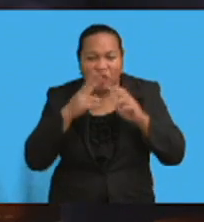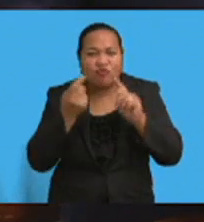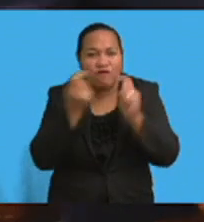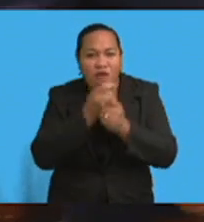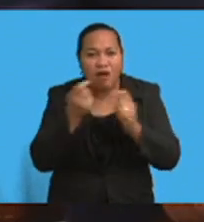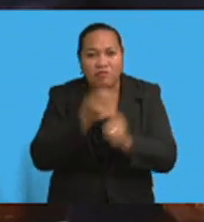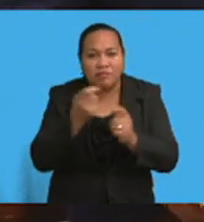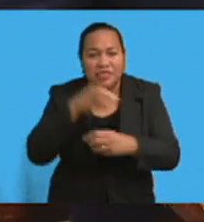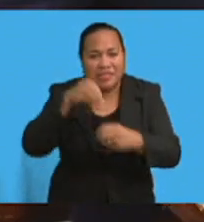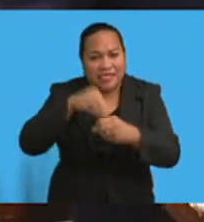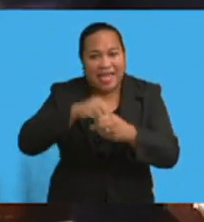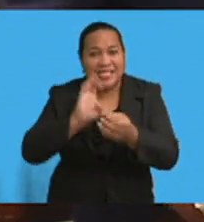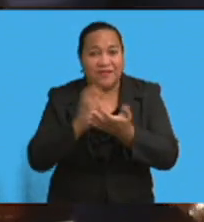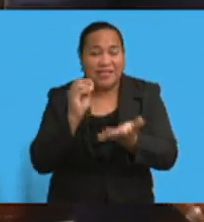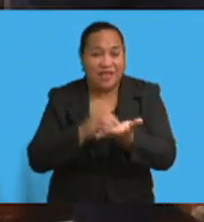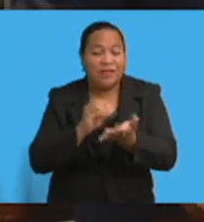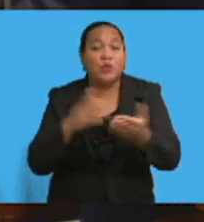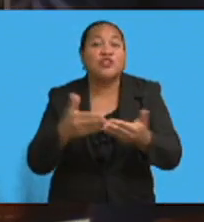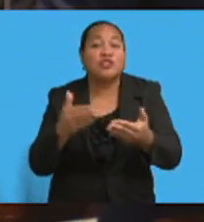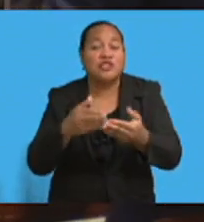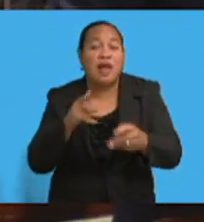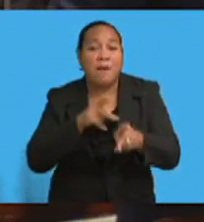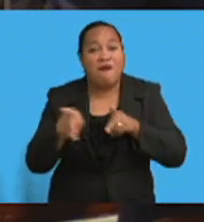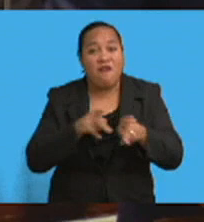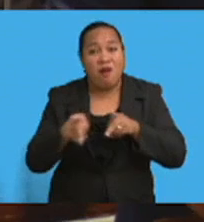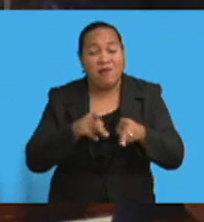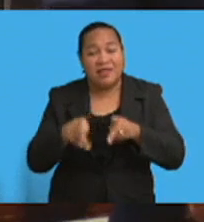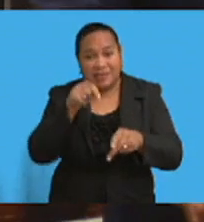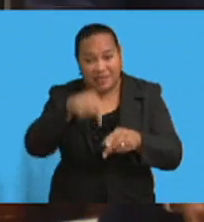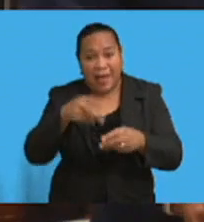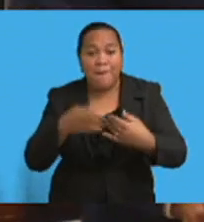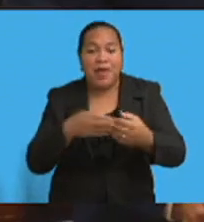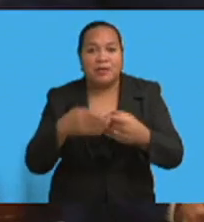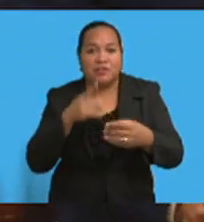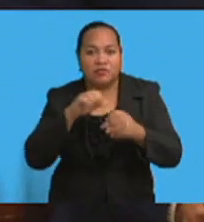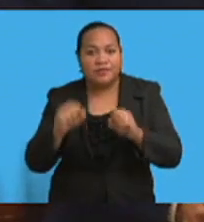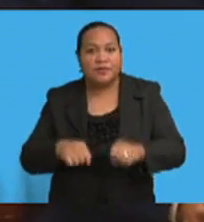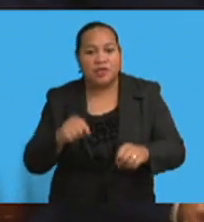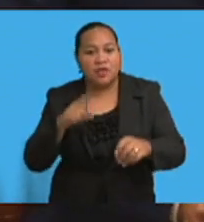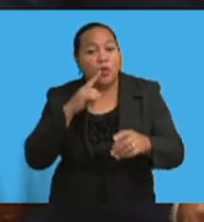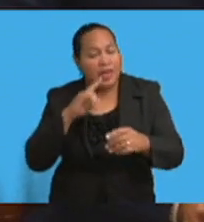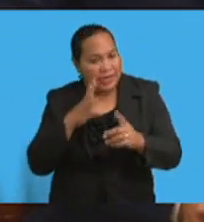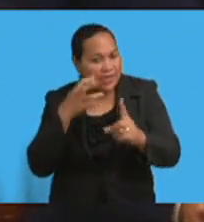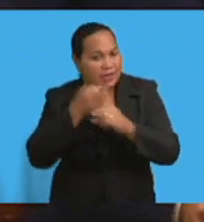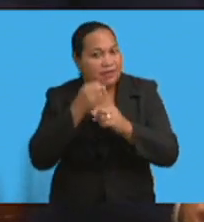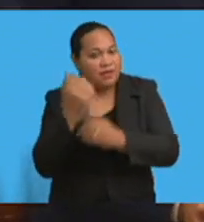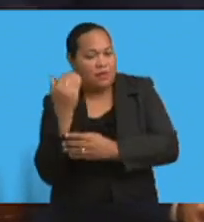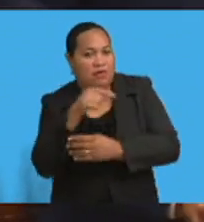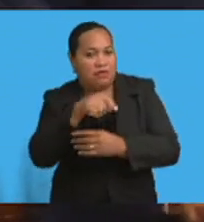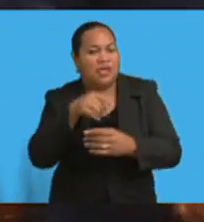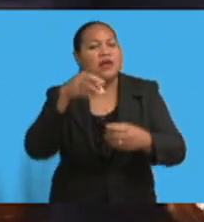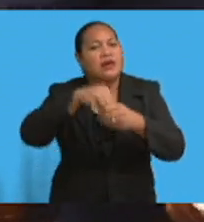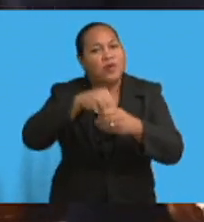in the Fijian civil service by introducing a performance management system that will reward employees directly on the impact they've had within their